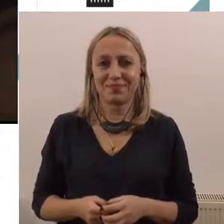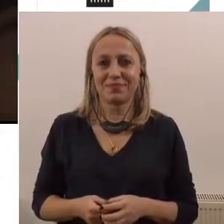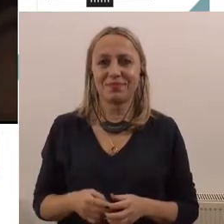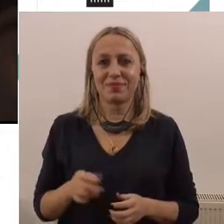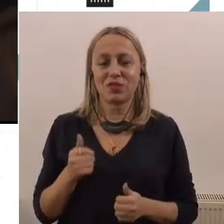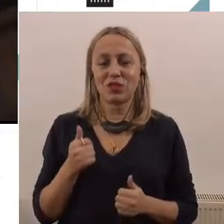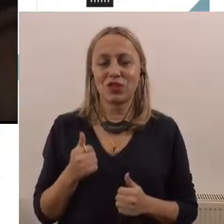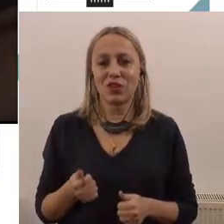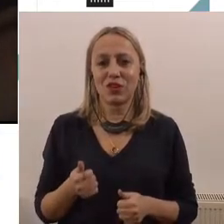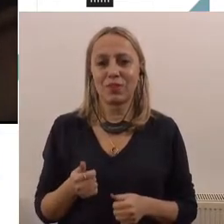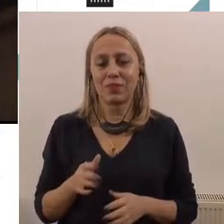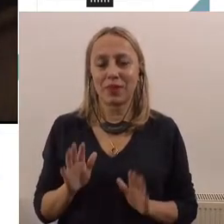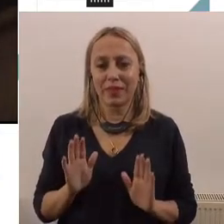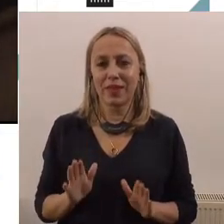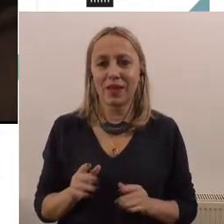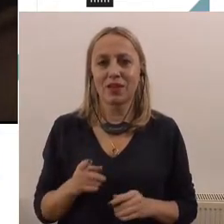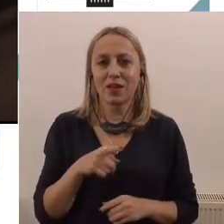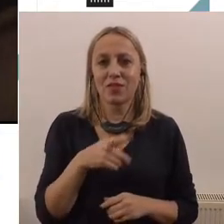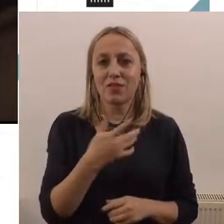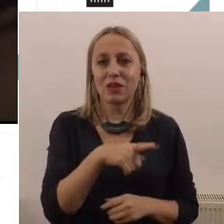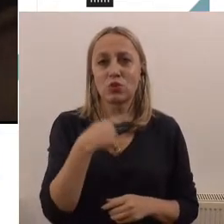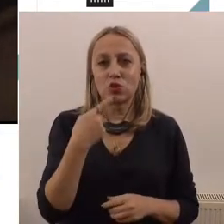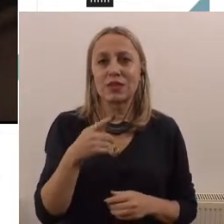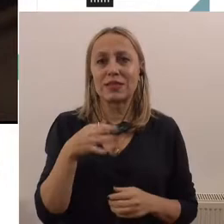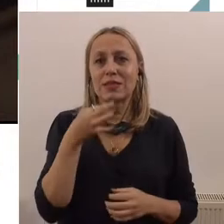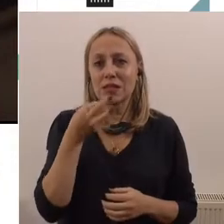Okay, so as you said,